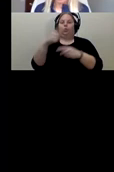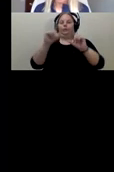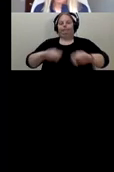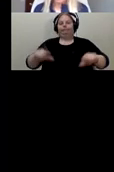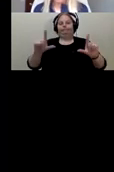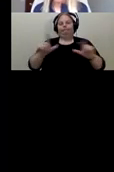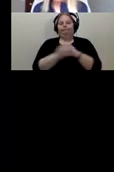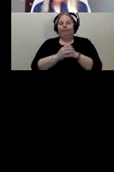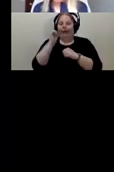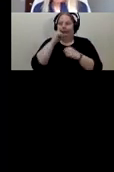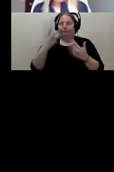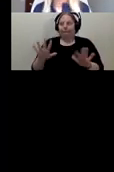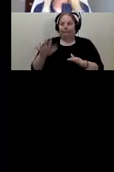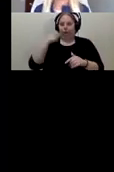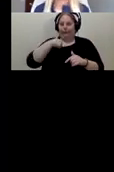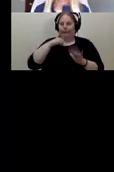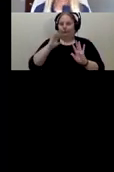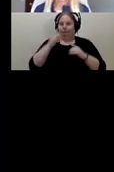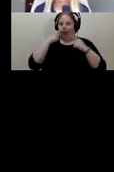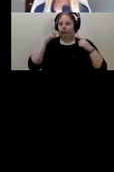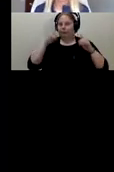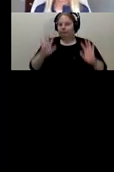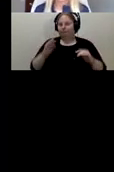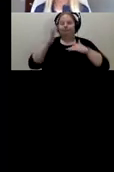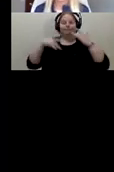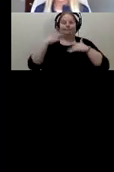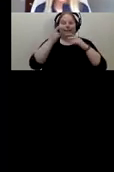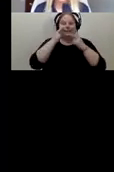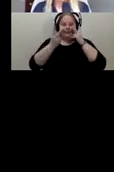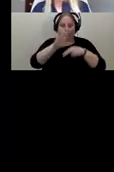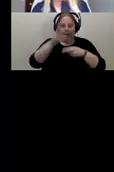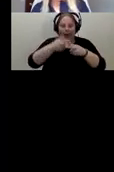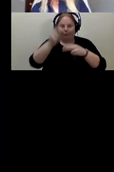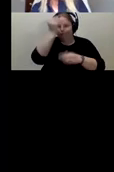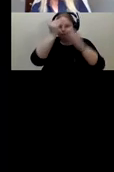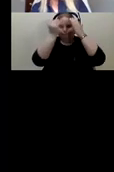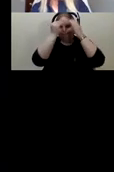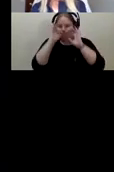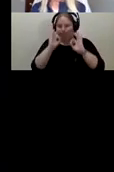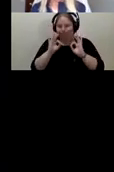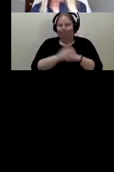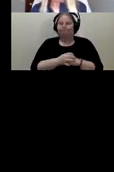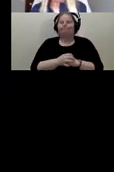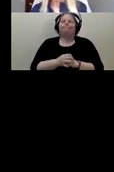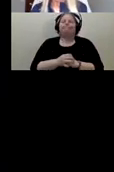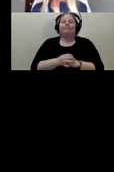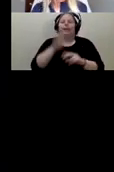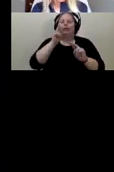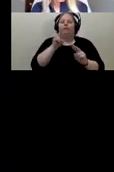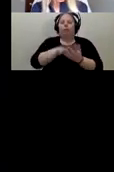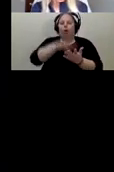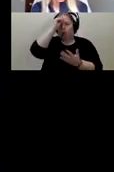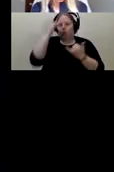So I believe that's it for housekeeping. Again, excited to see a lot of familiar names here, and looking forward to learning this